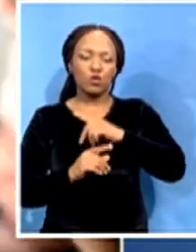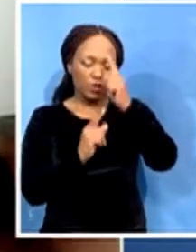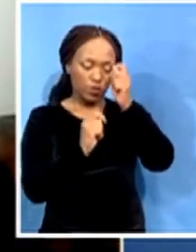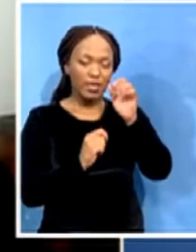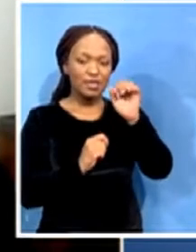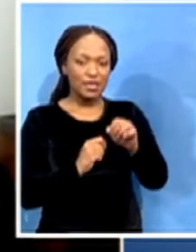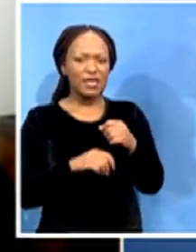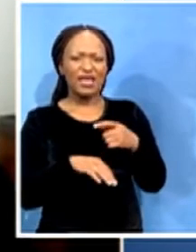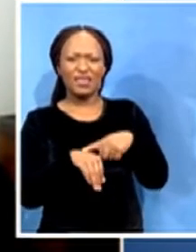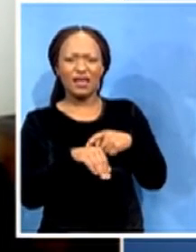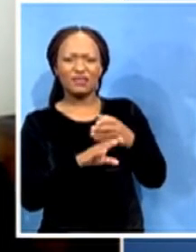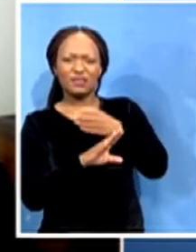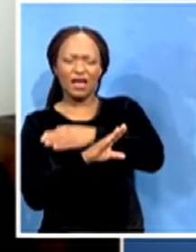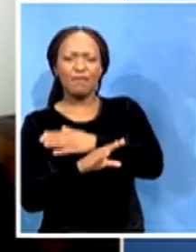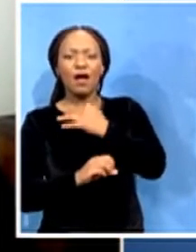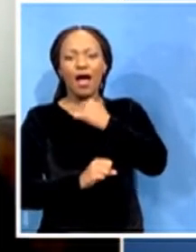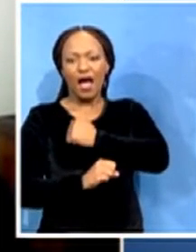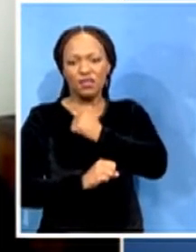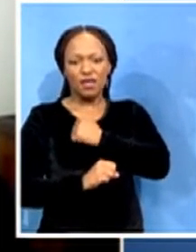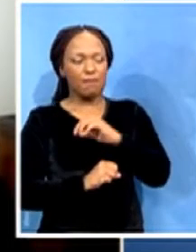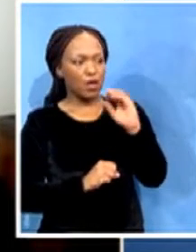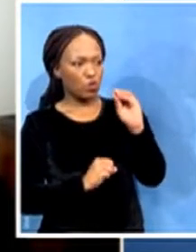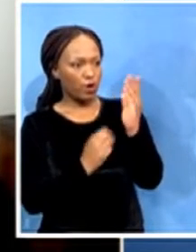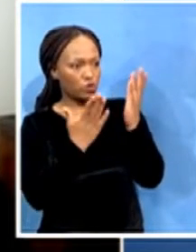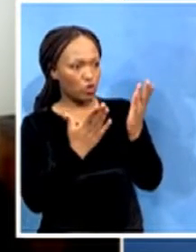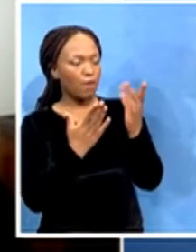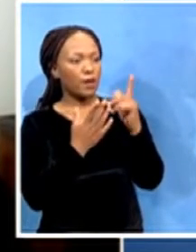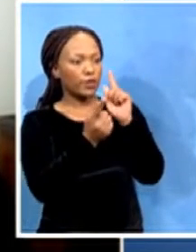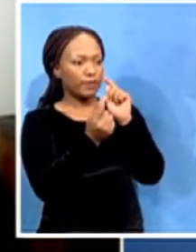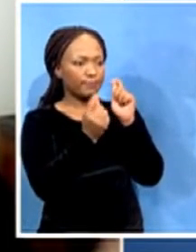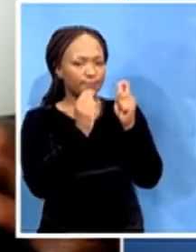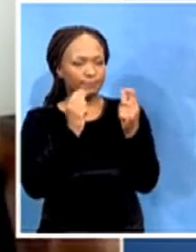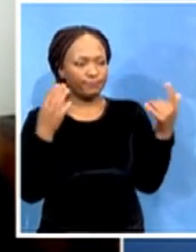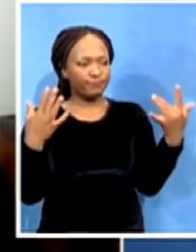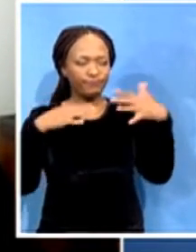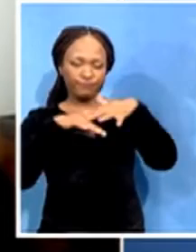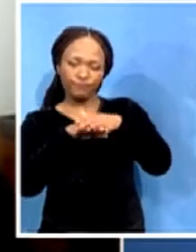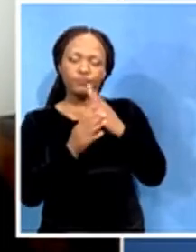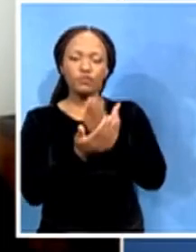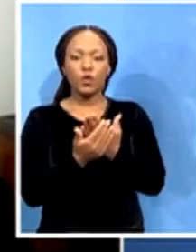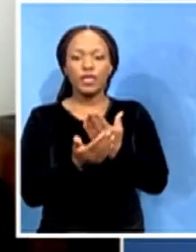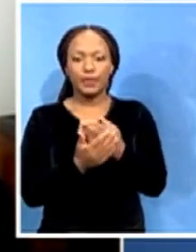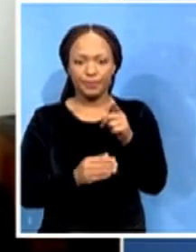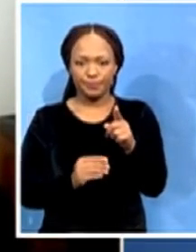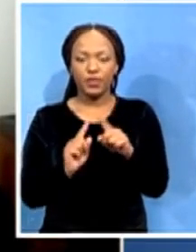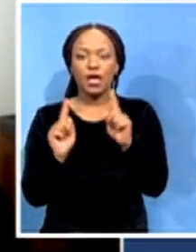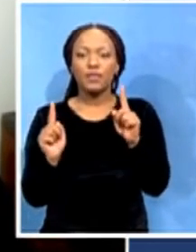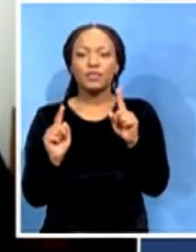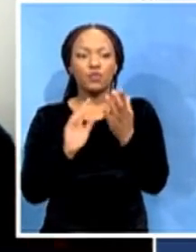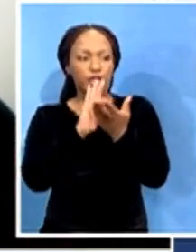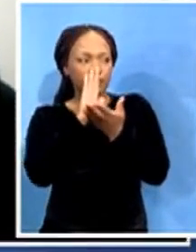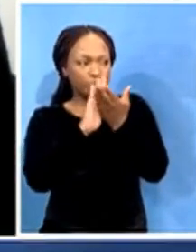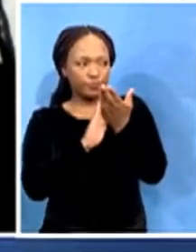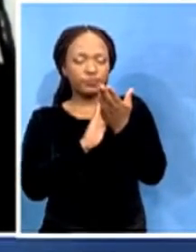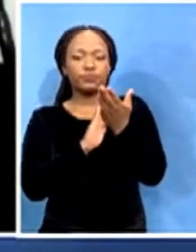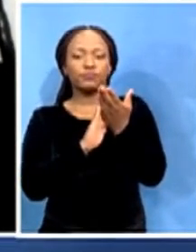we can reinvent it and we can almost, you know, uplift it in a way. Such an important